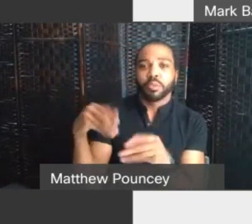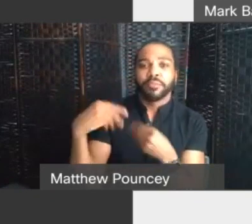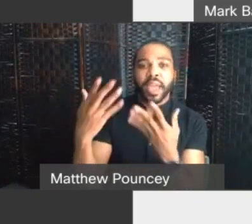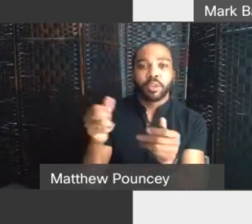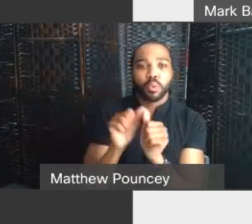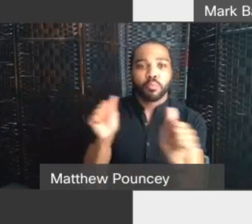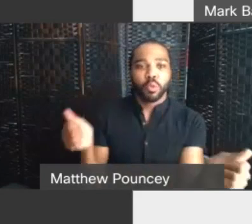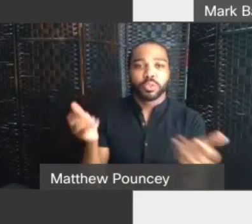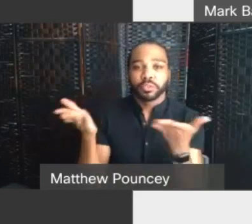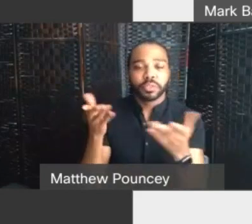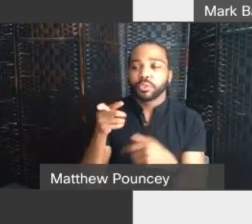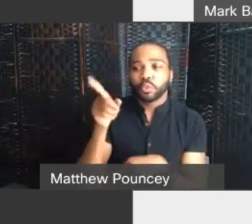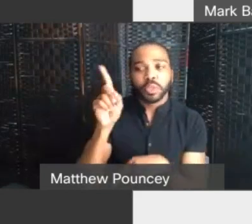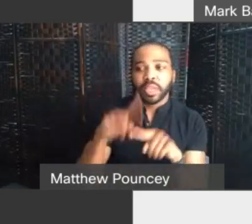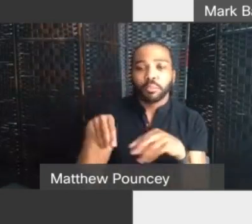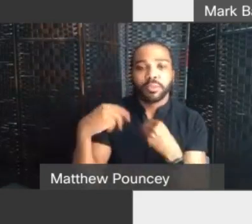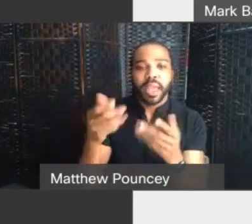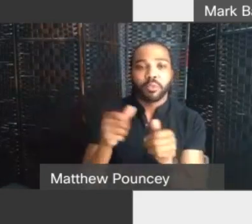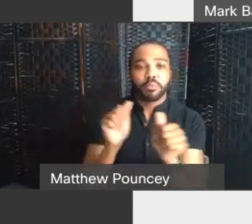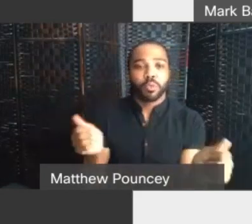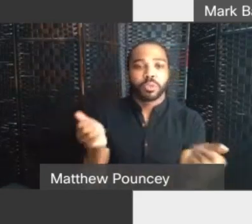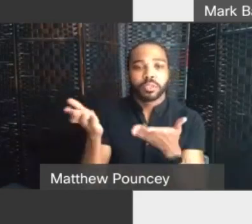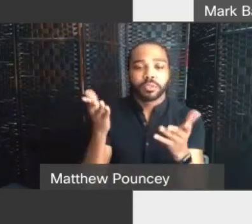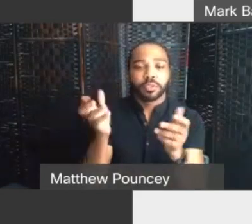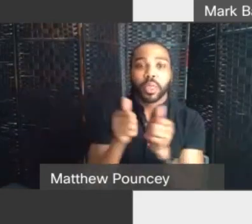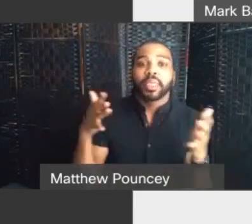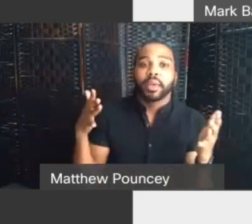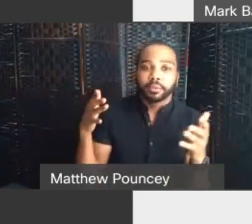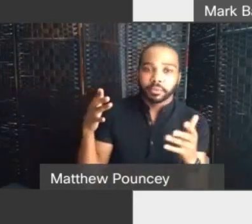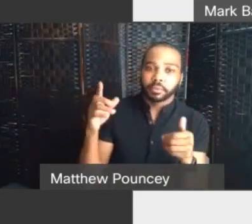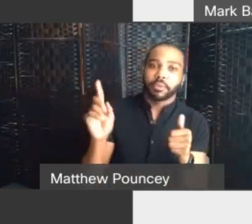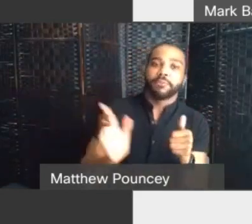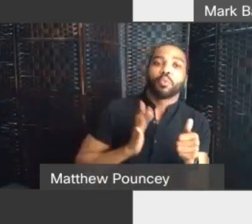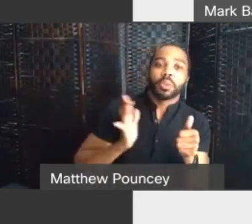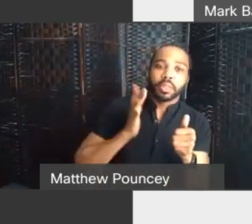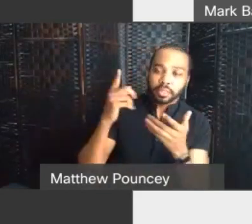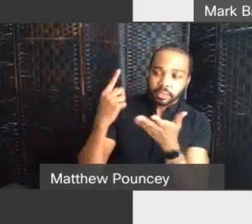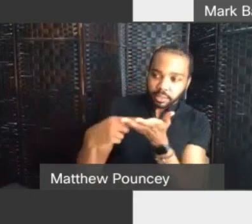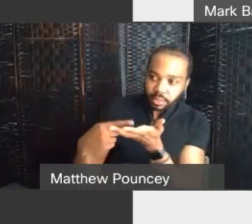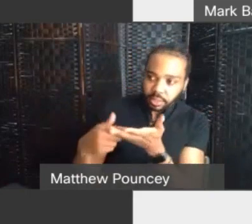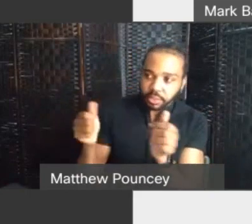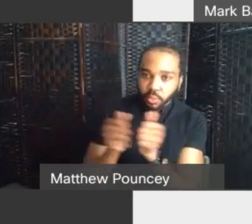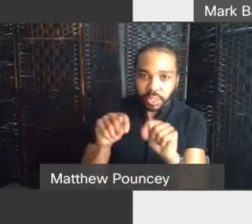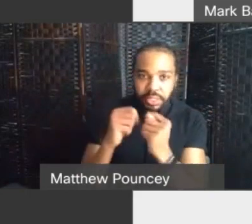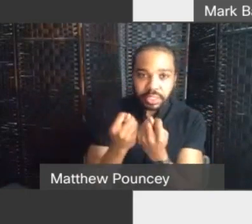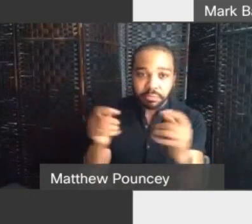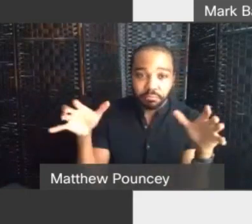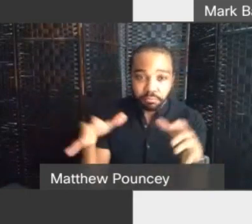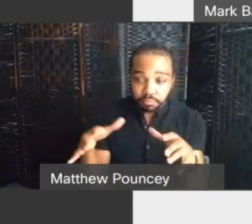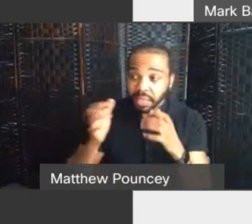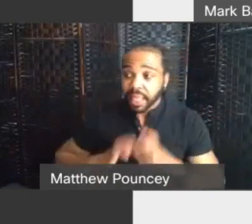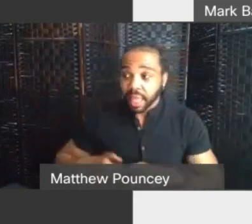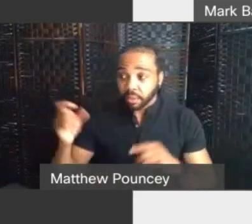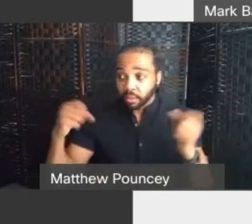services, you can't provide remote services without it being formally discussed with the team and the person